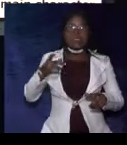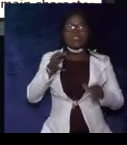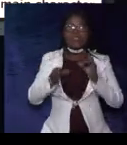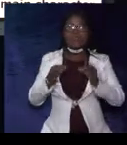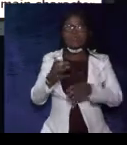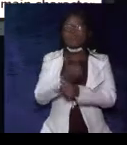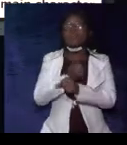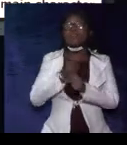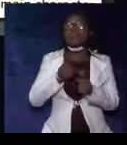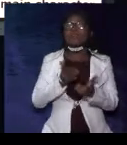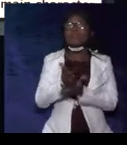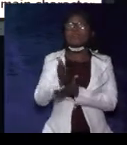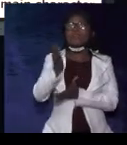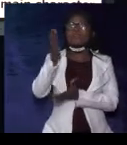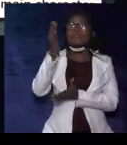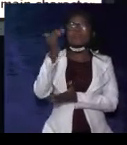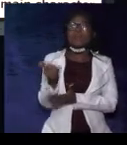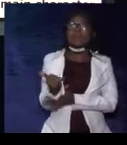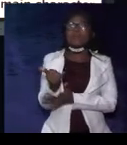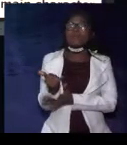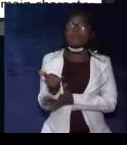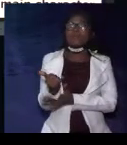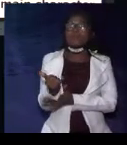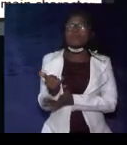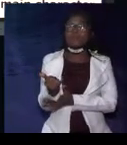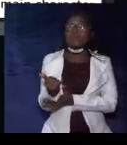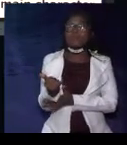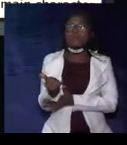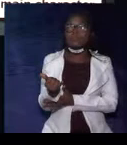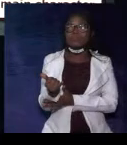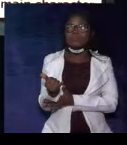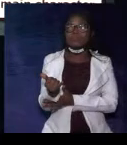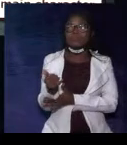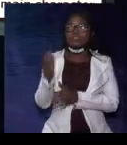you've been in this lesson.